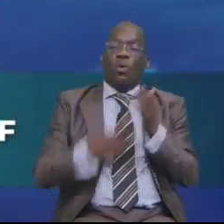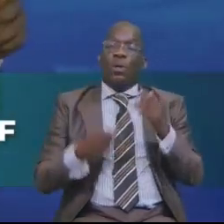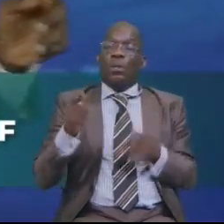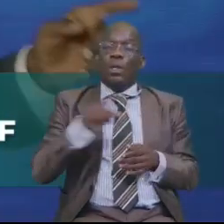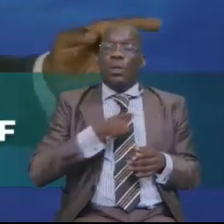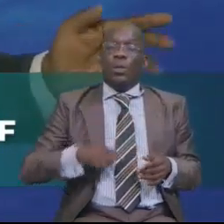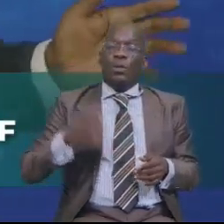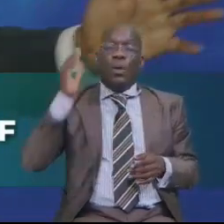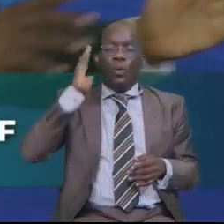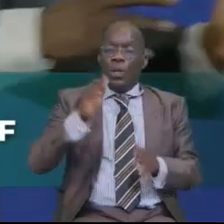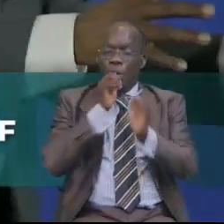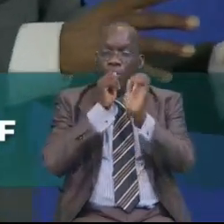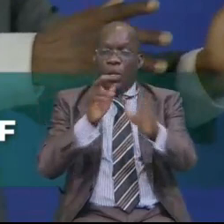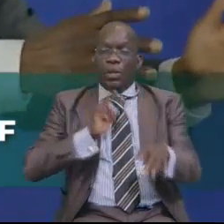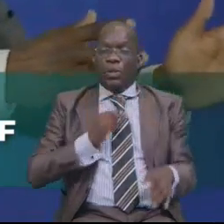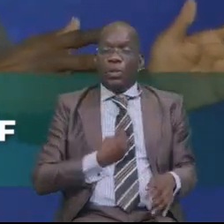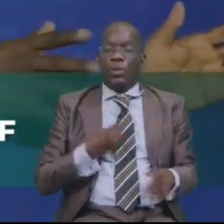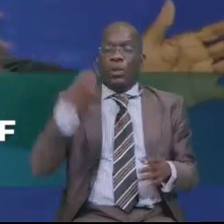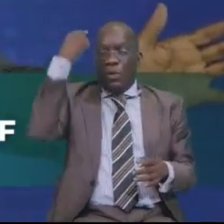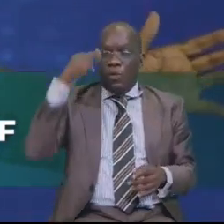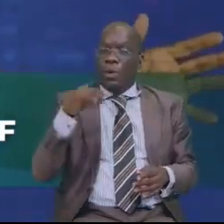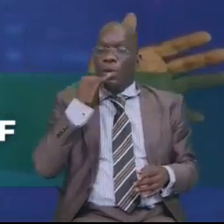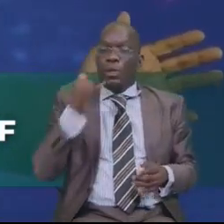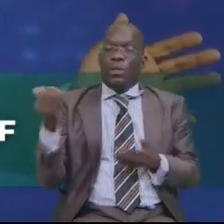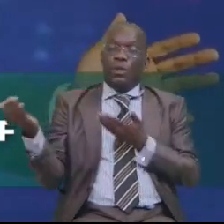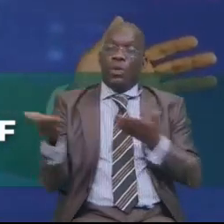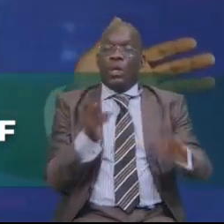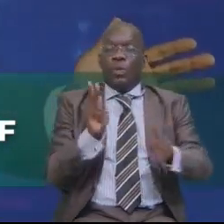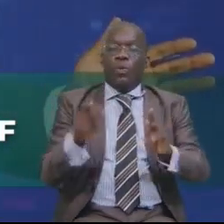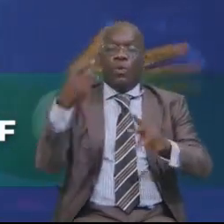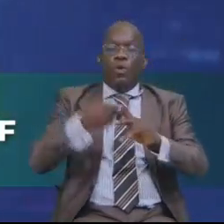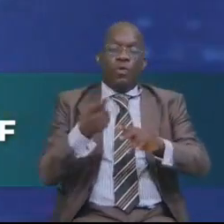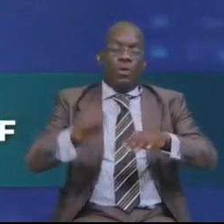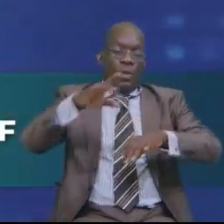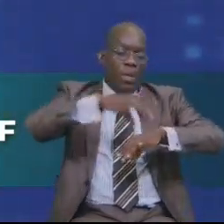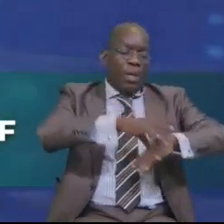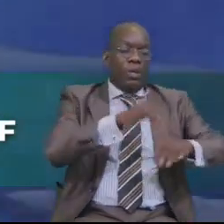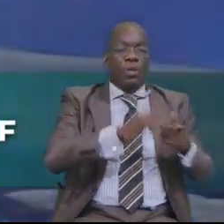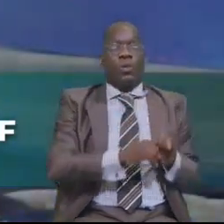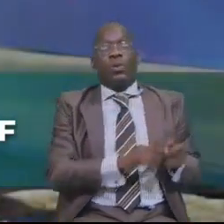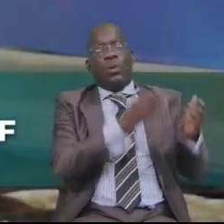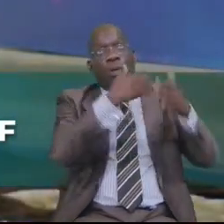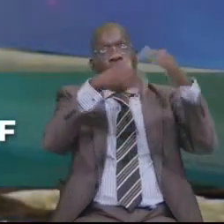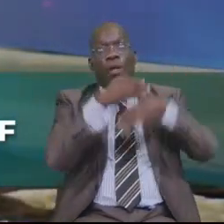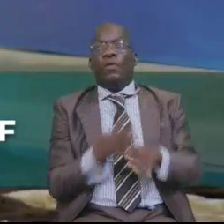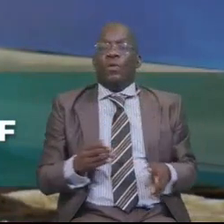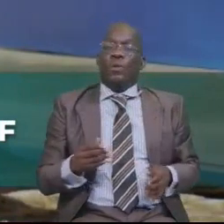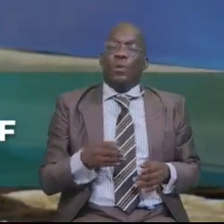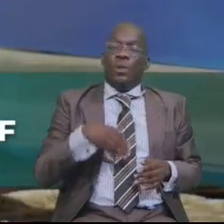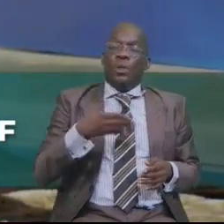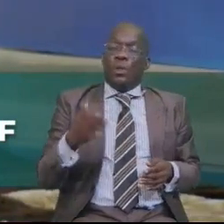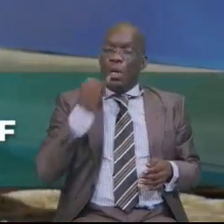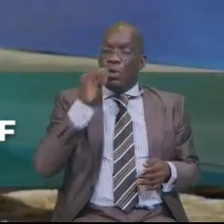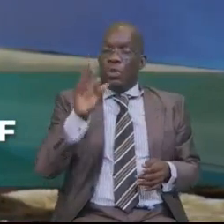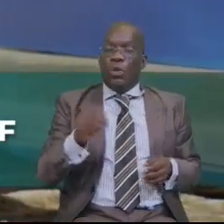for is bringing people from the earth to heaven. And there's no way they